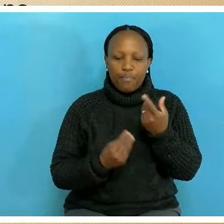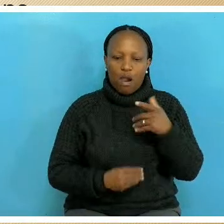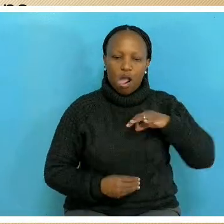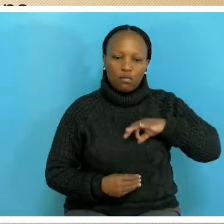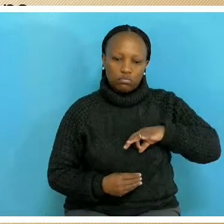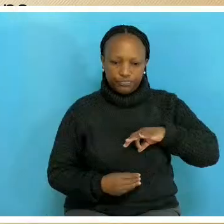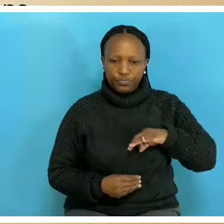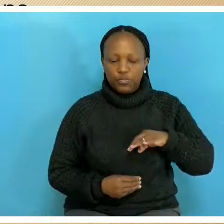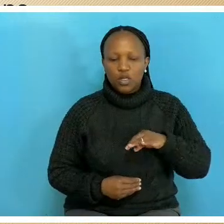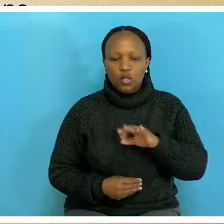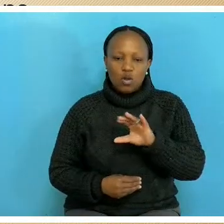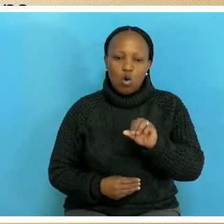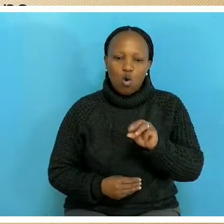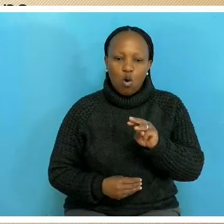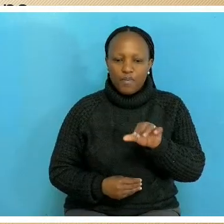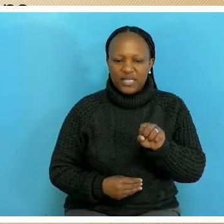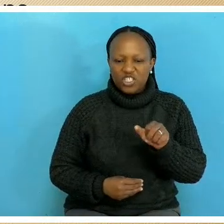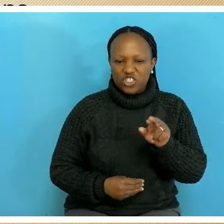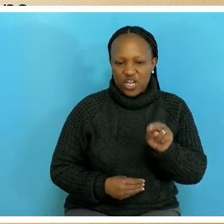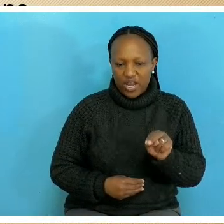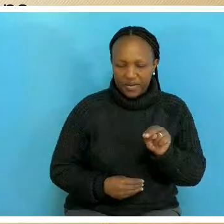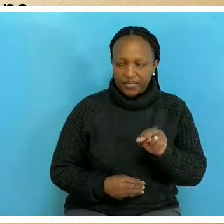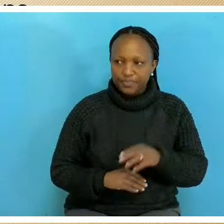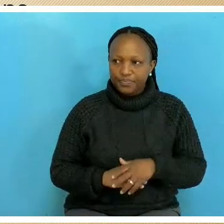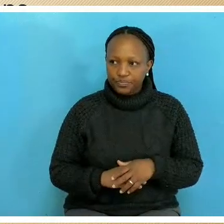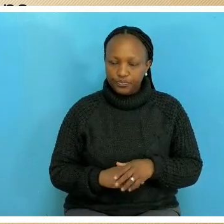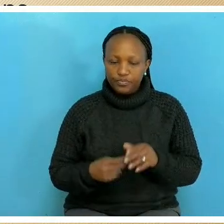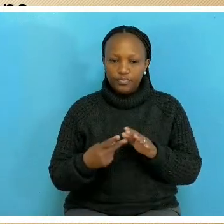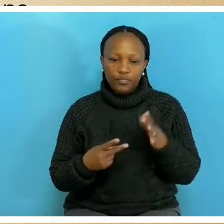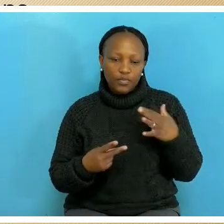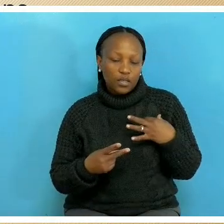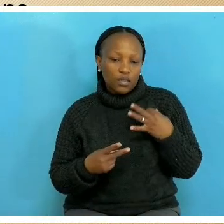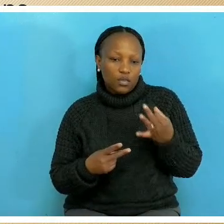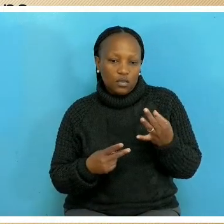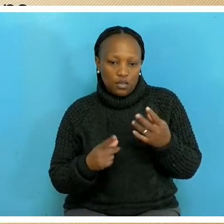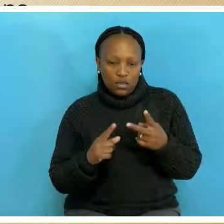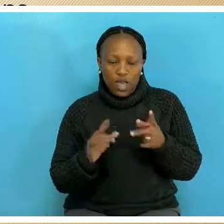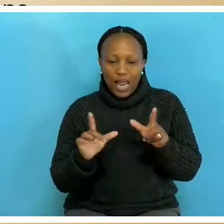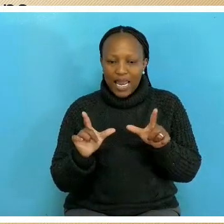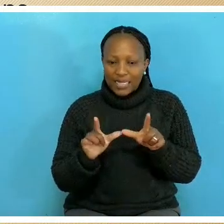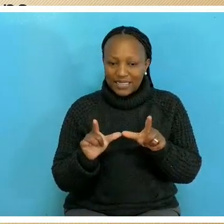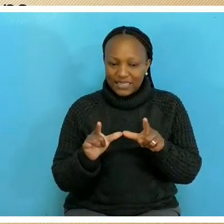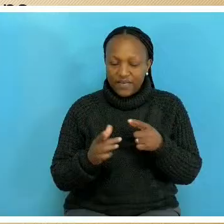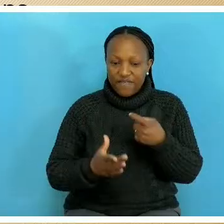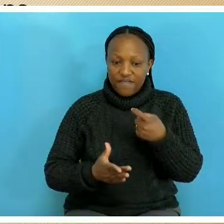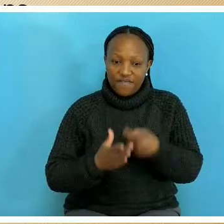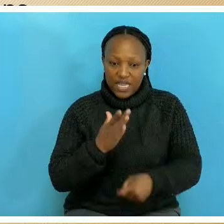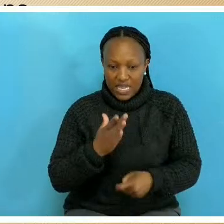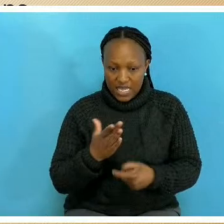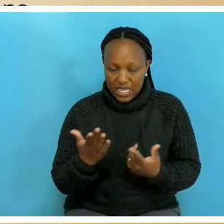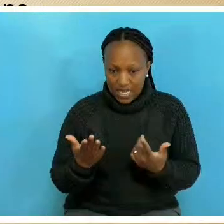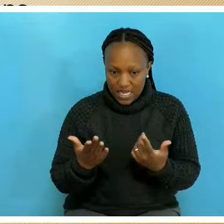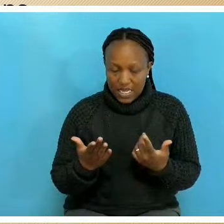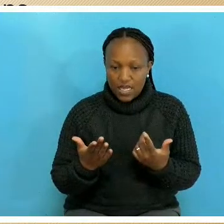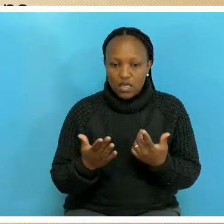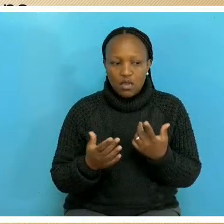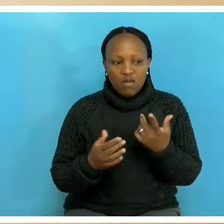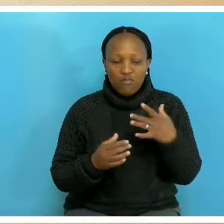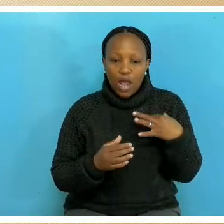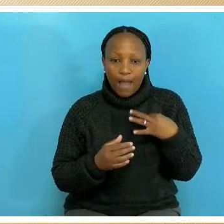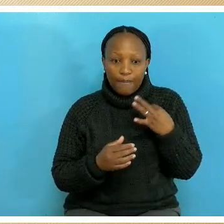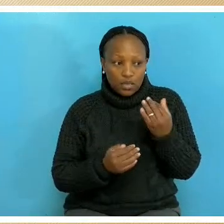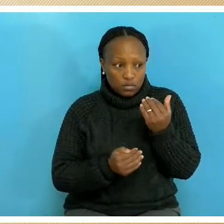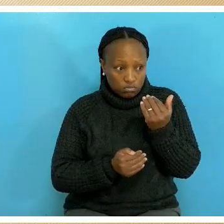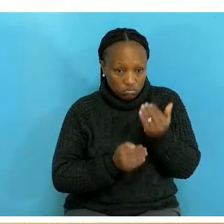charge applications and license fees and for the processing of the